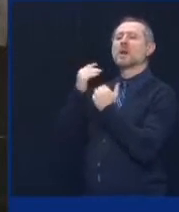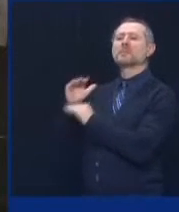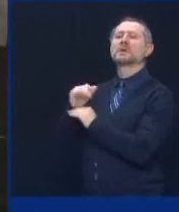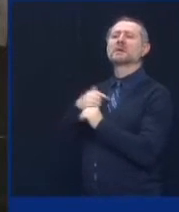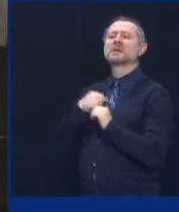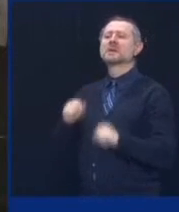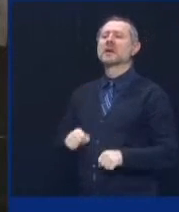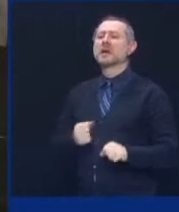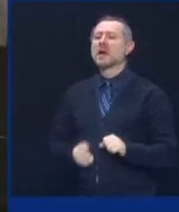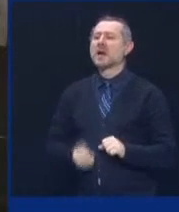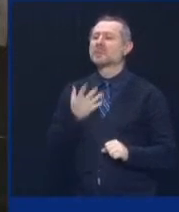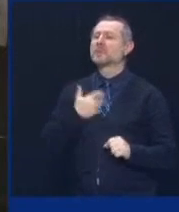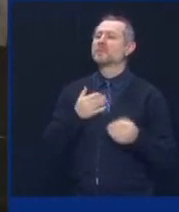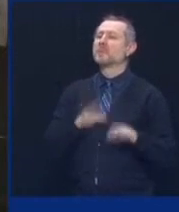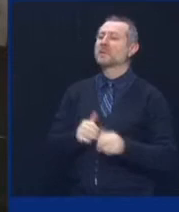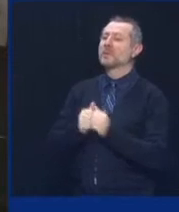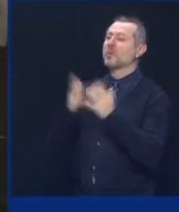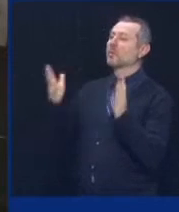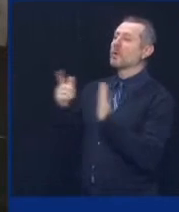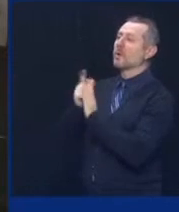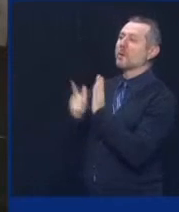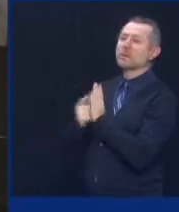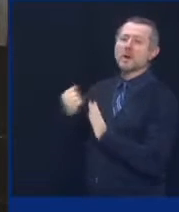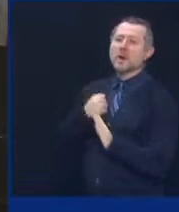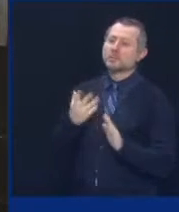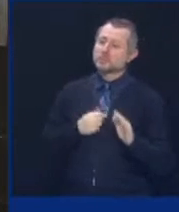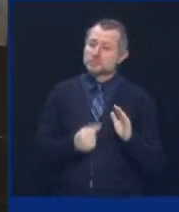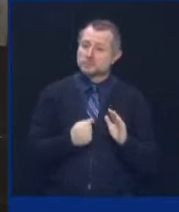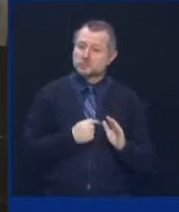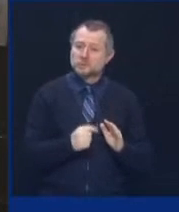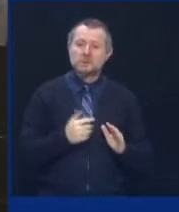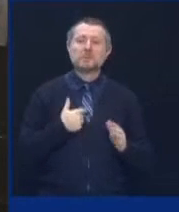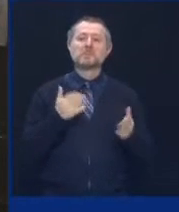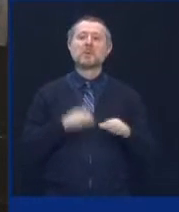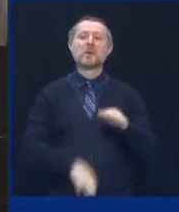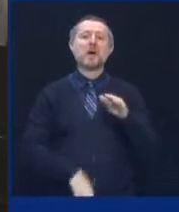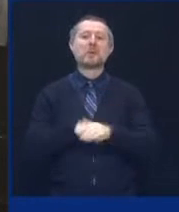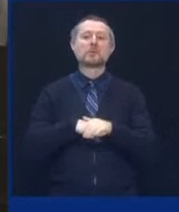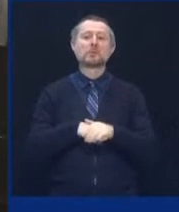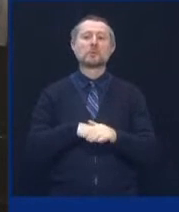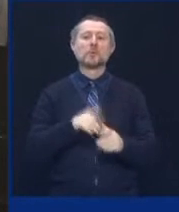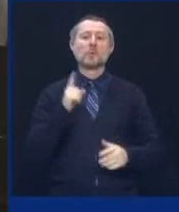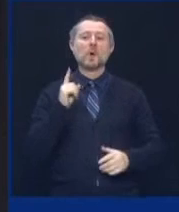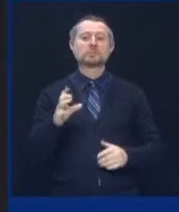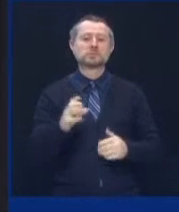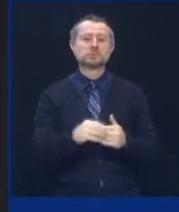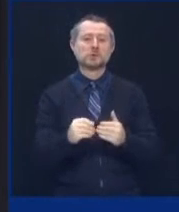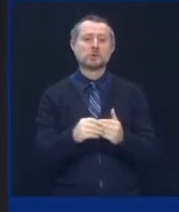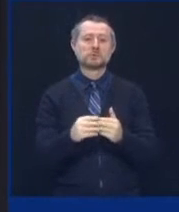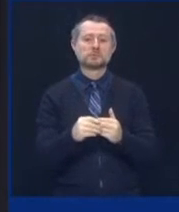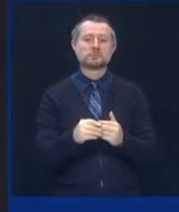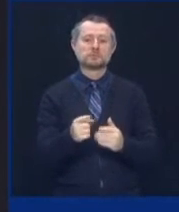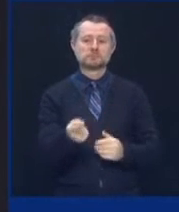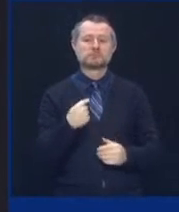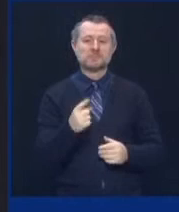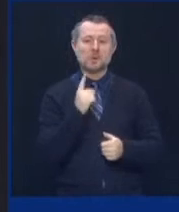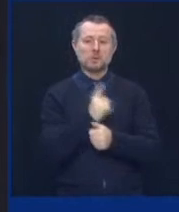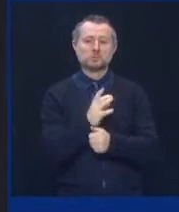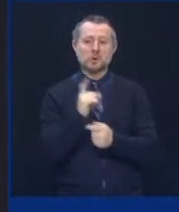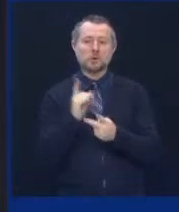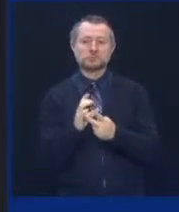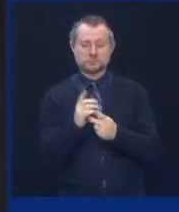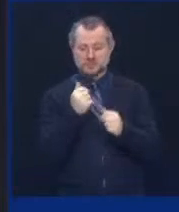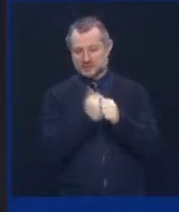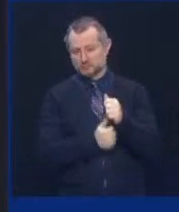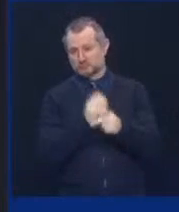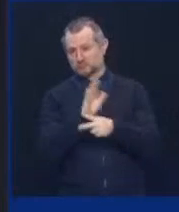some gaming law? I'll bet you up to $100 on each wager, assuming that